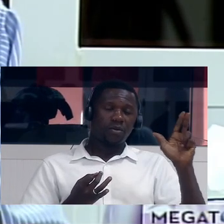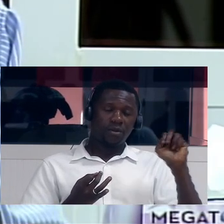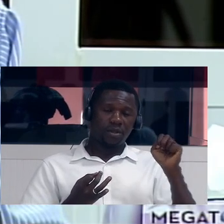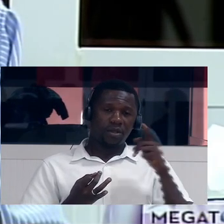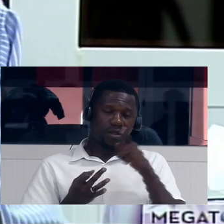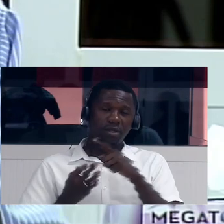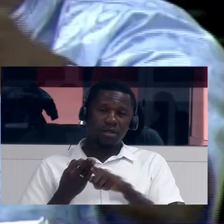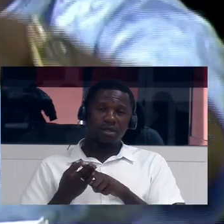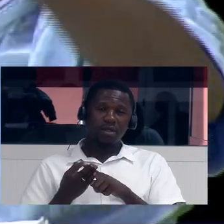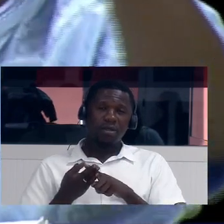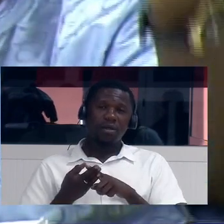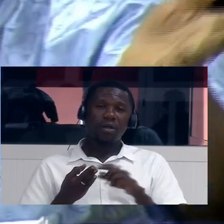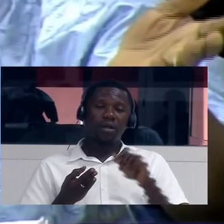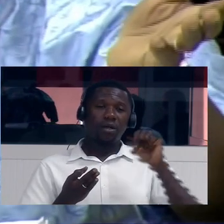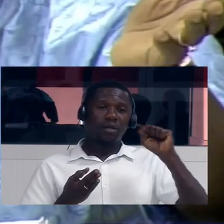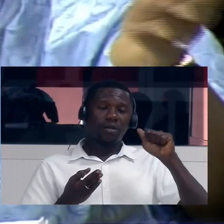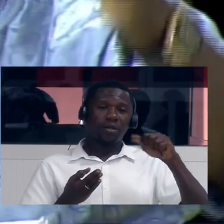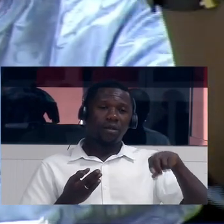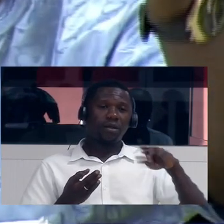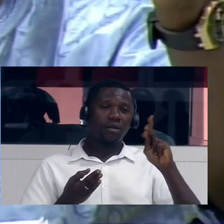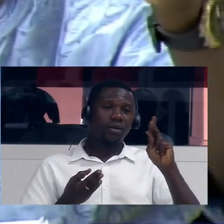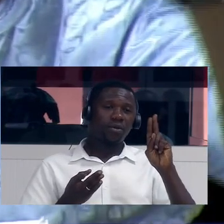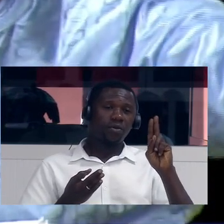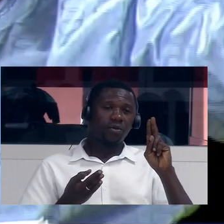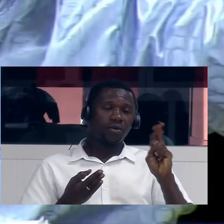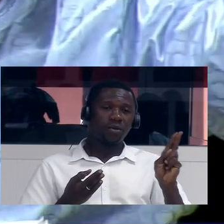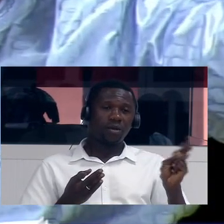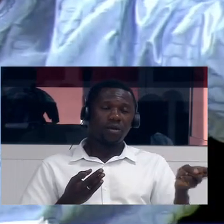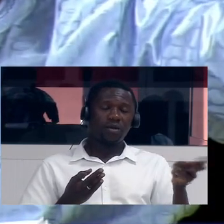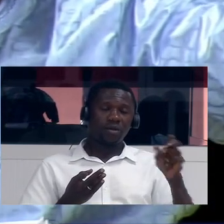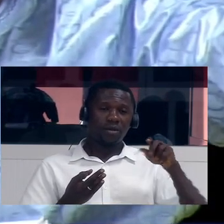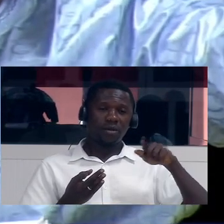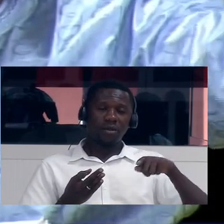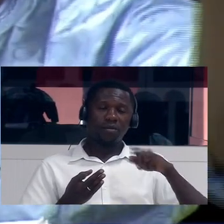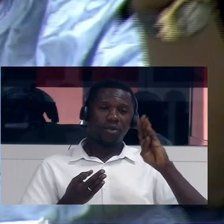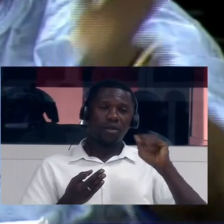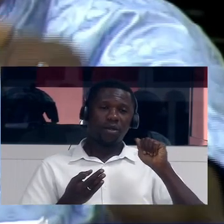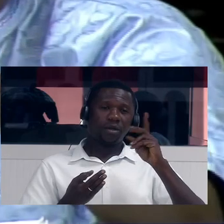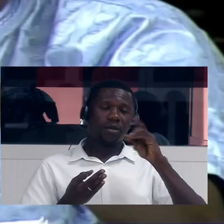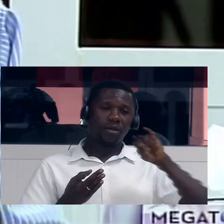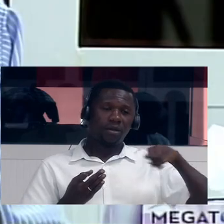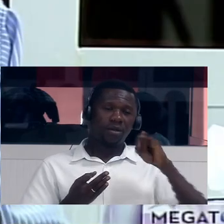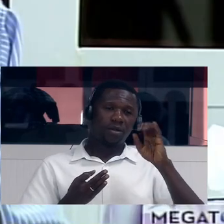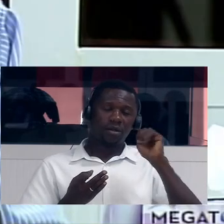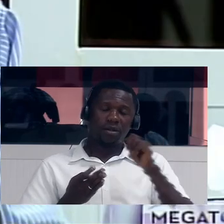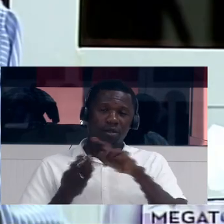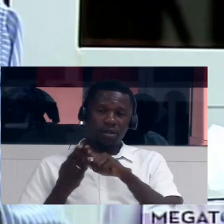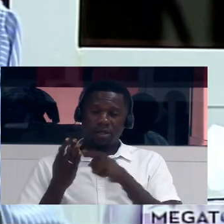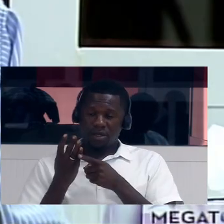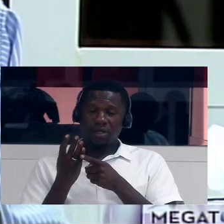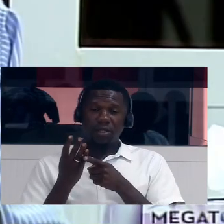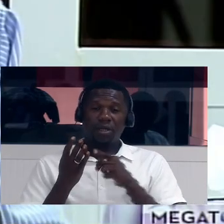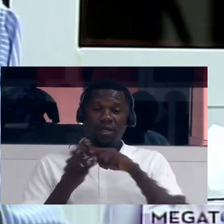Mm-hmm. So they would collectively refer to us these individuals, so correct? They should be able to tell